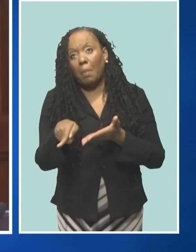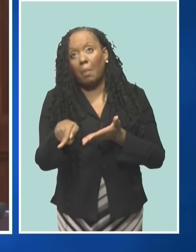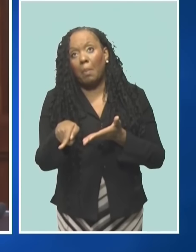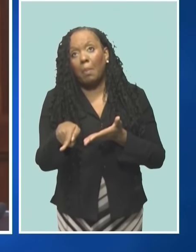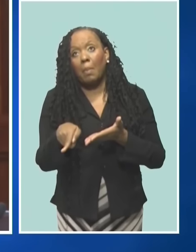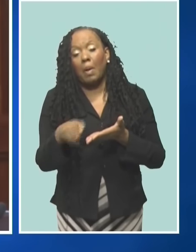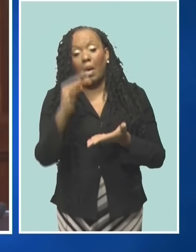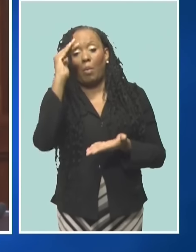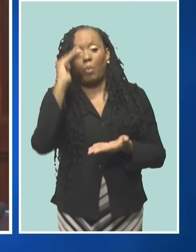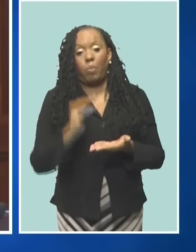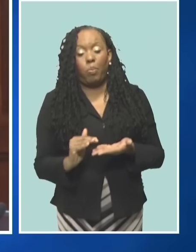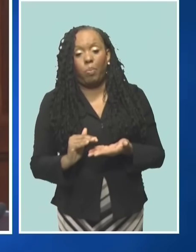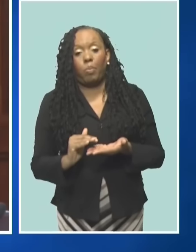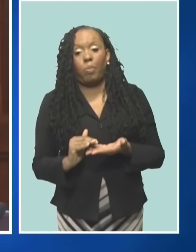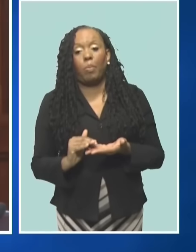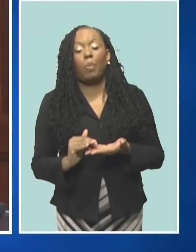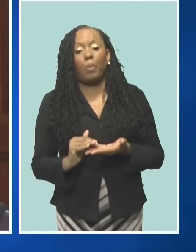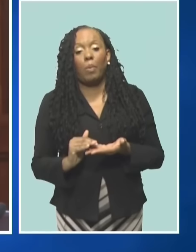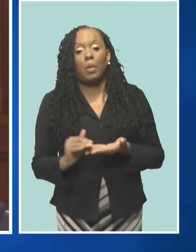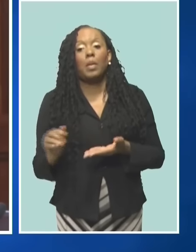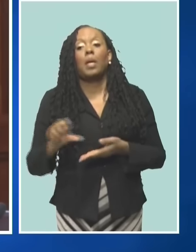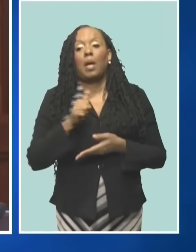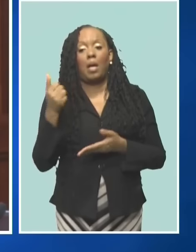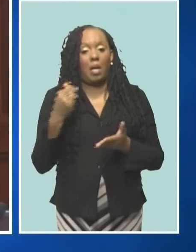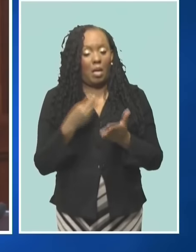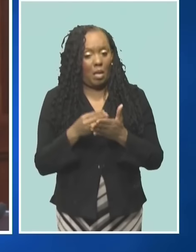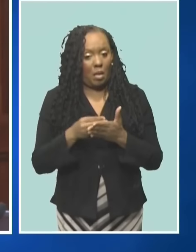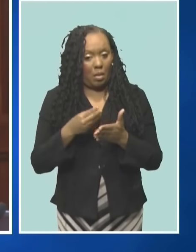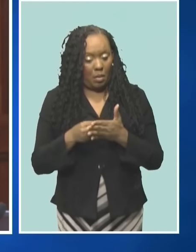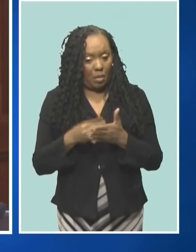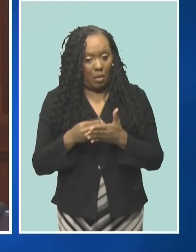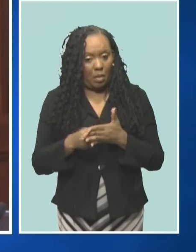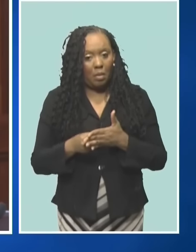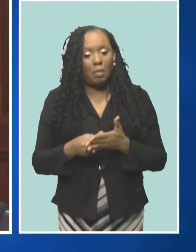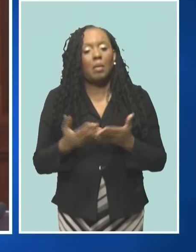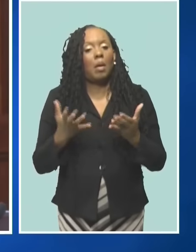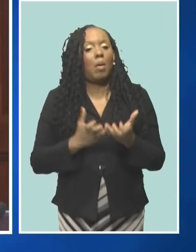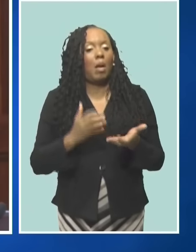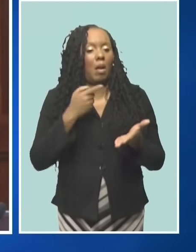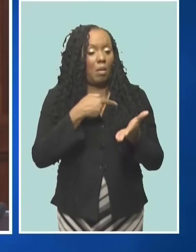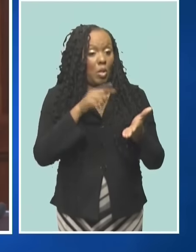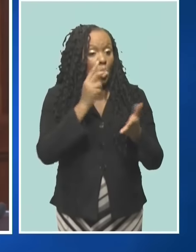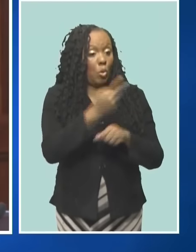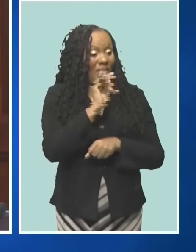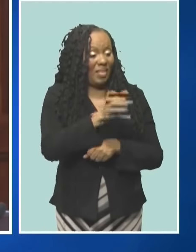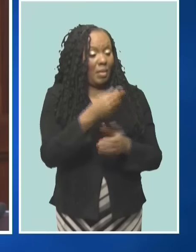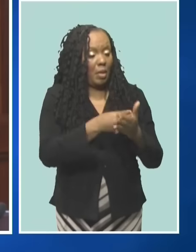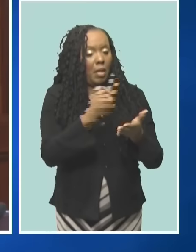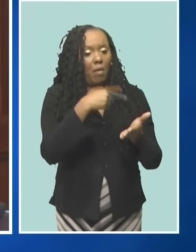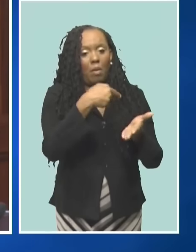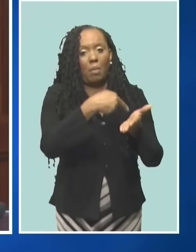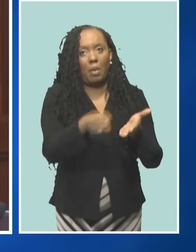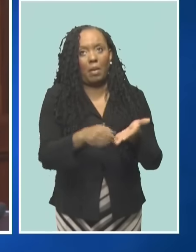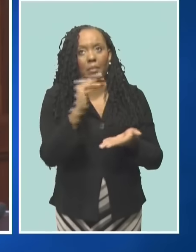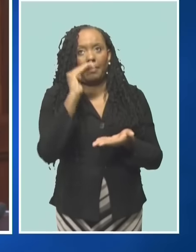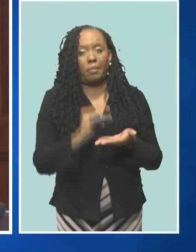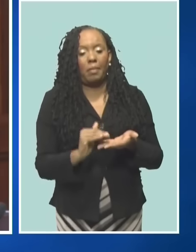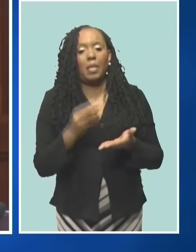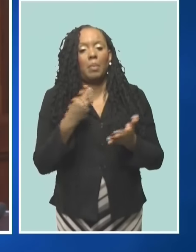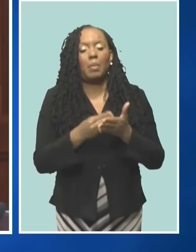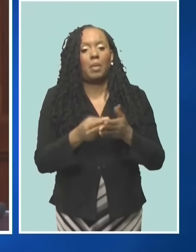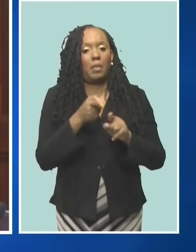off the capital loan that we are going to incur from IDB